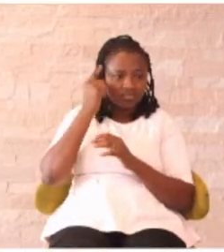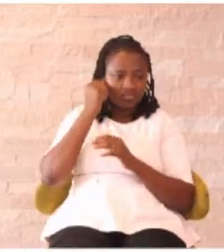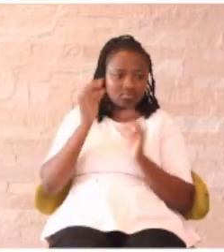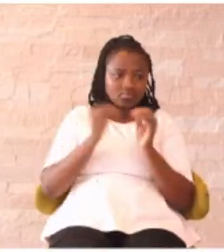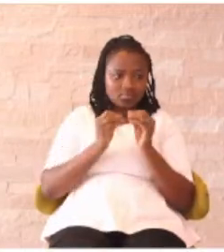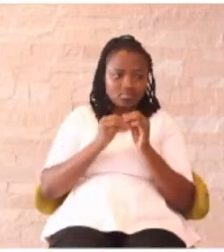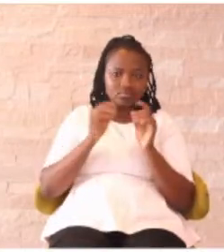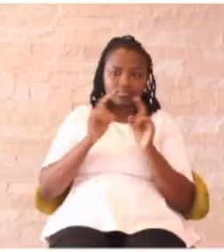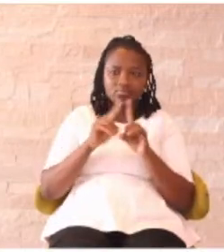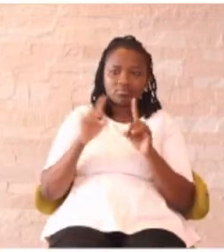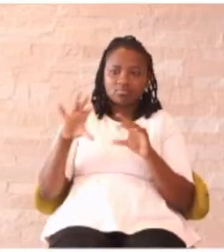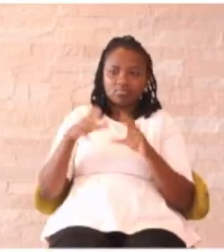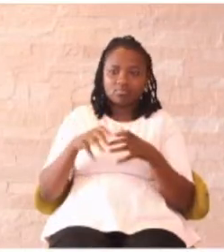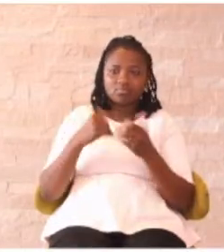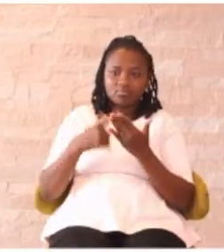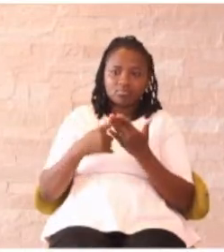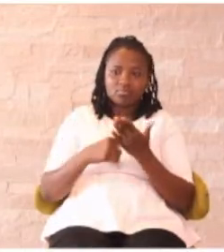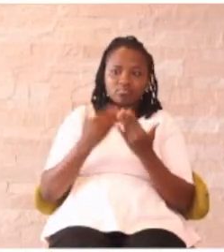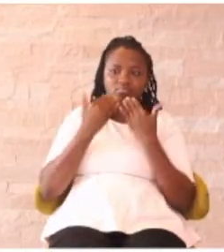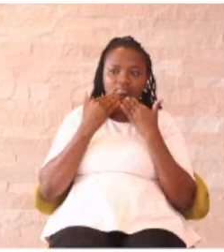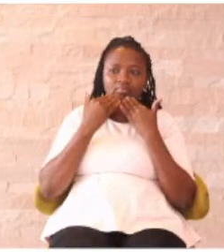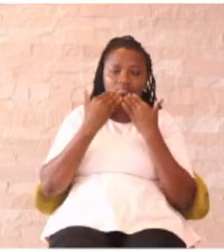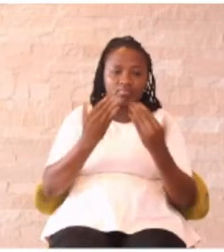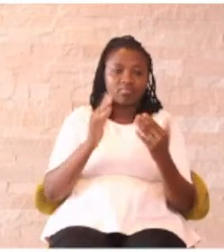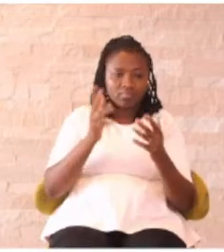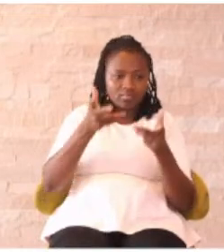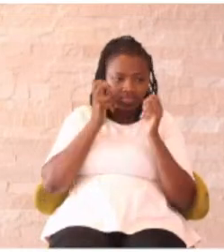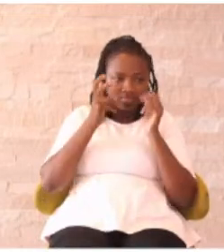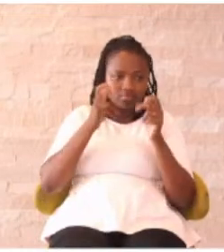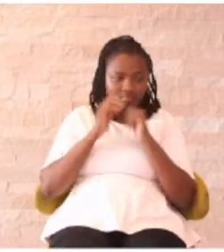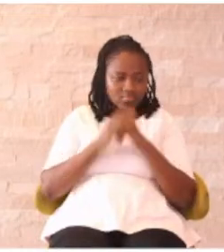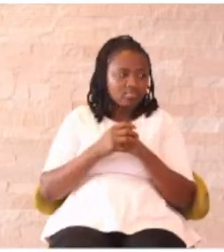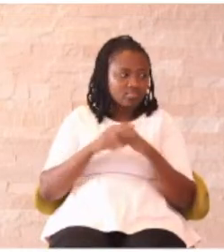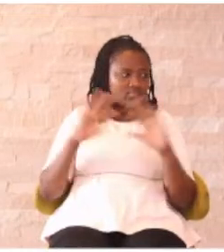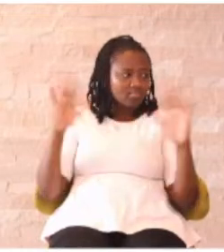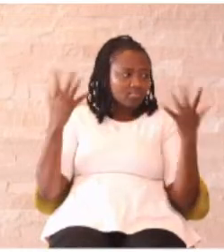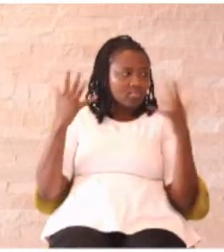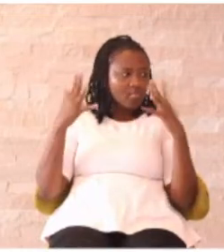dialogue. Yeah, thank you for listening.